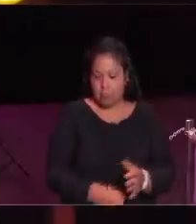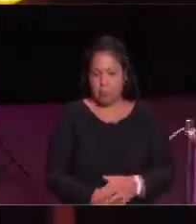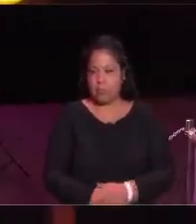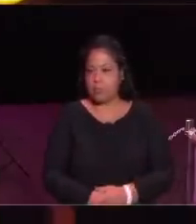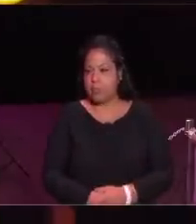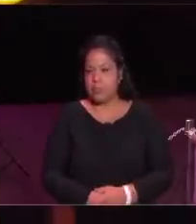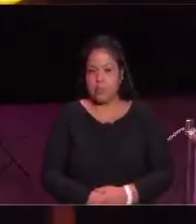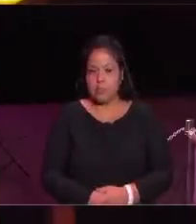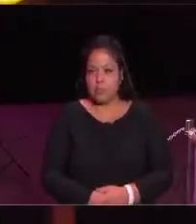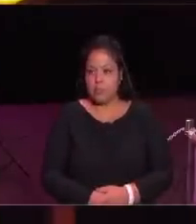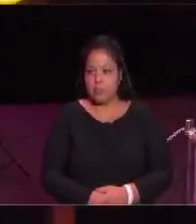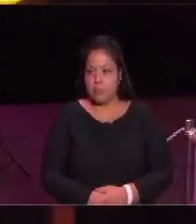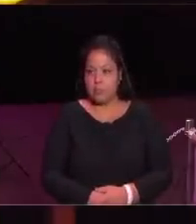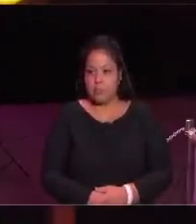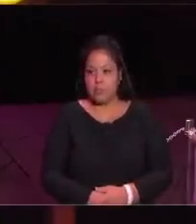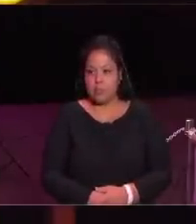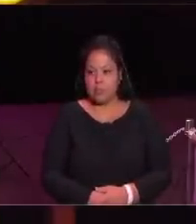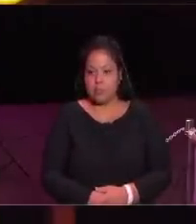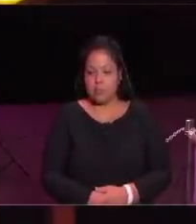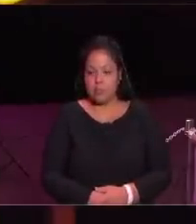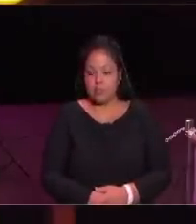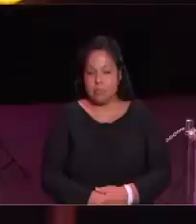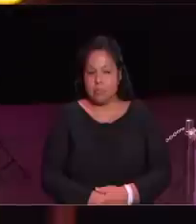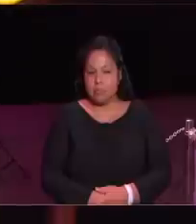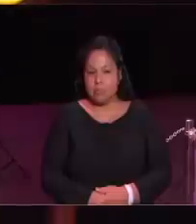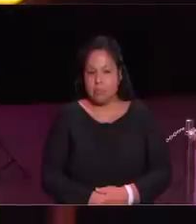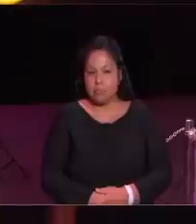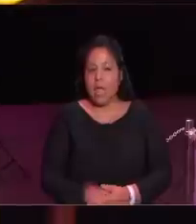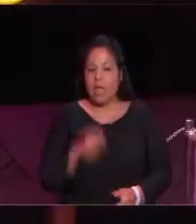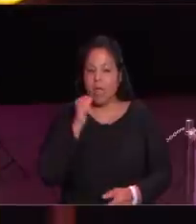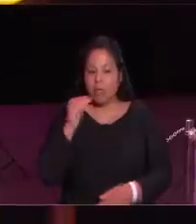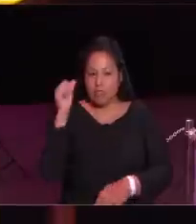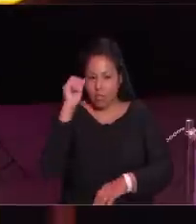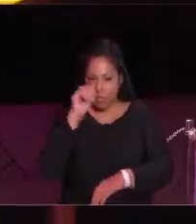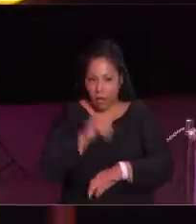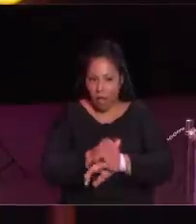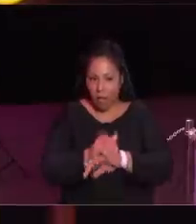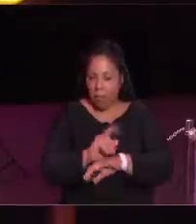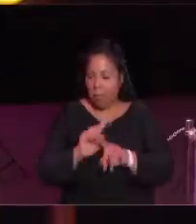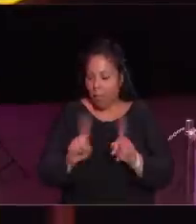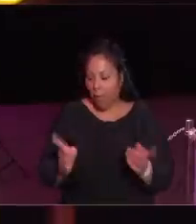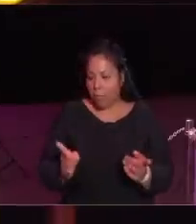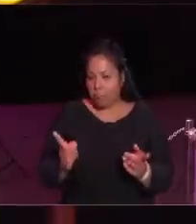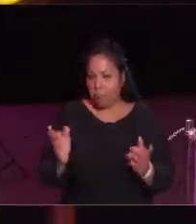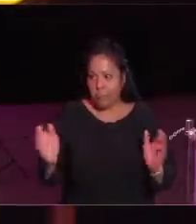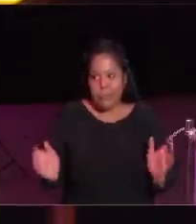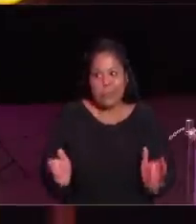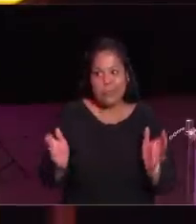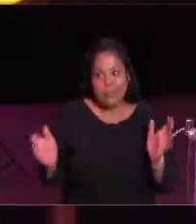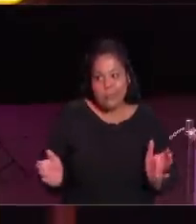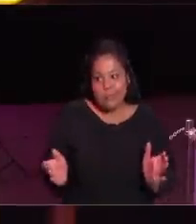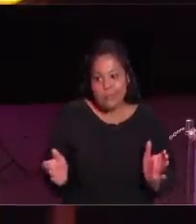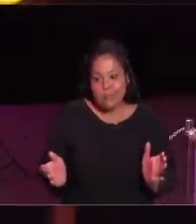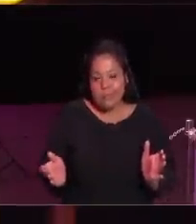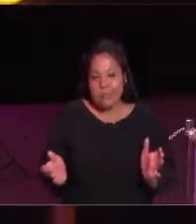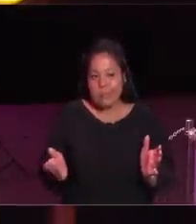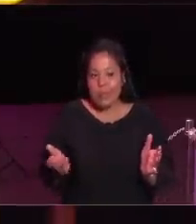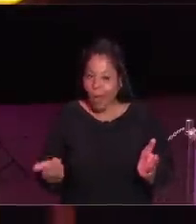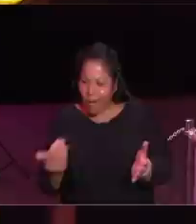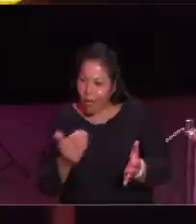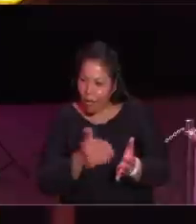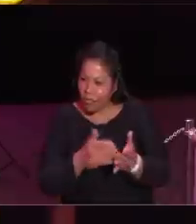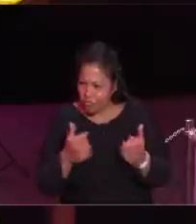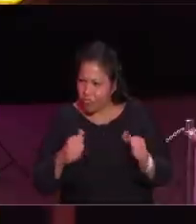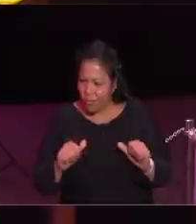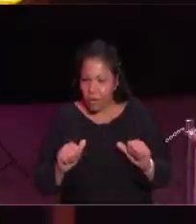dimos ofrenda anoche. But I want to encourage you to make an extra effort. Last night, we witnessed